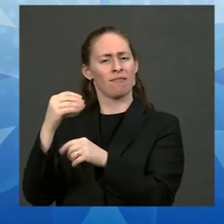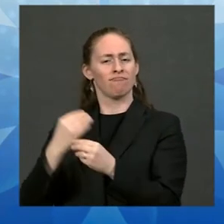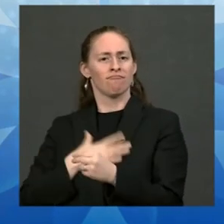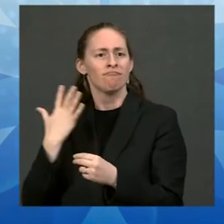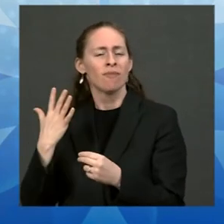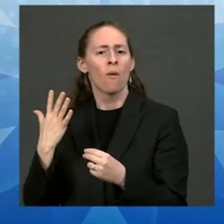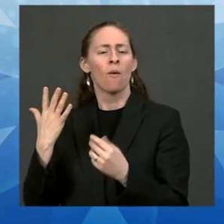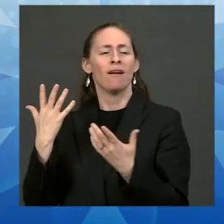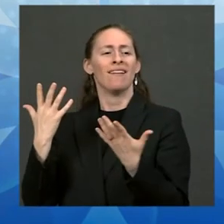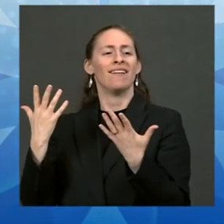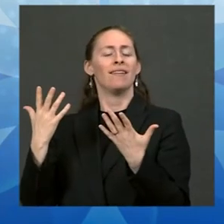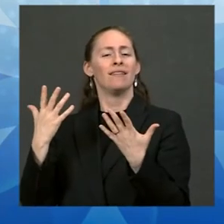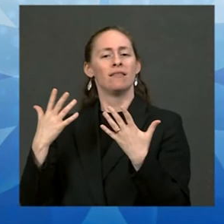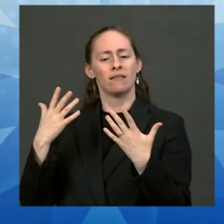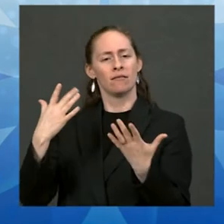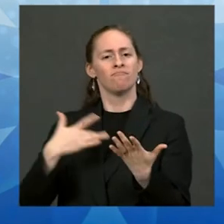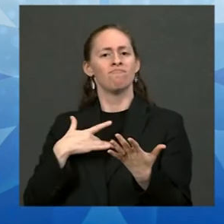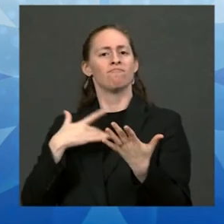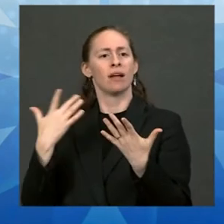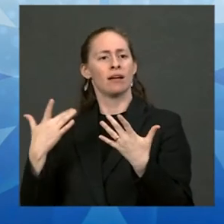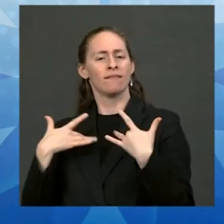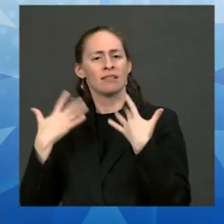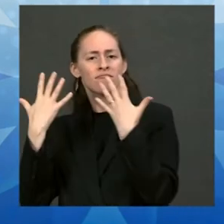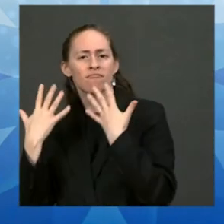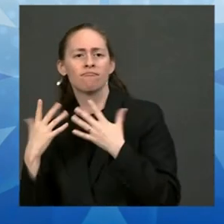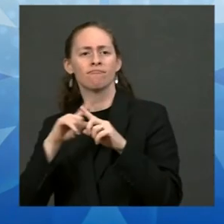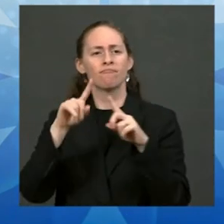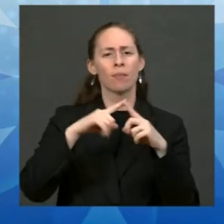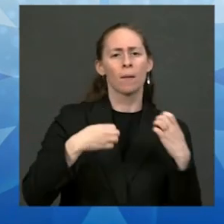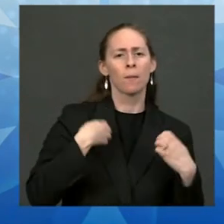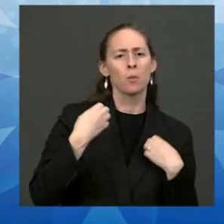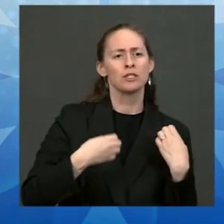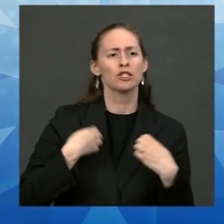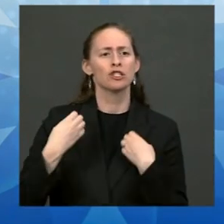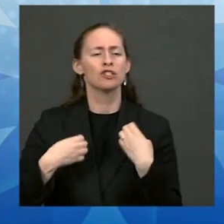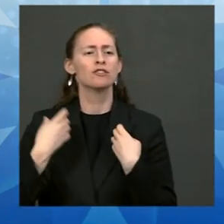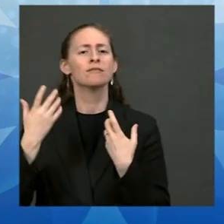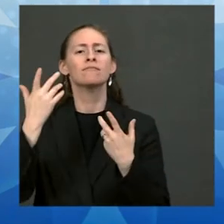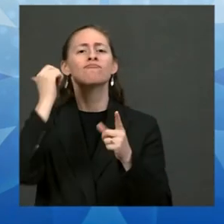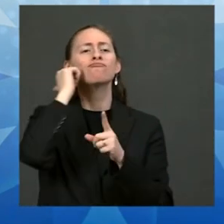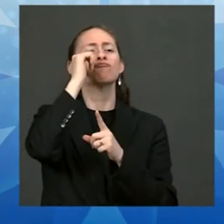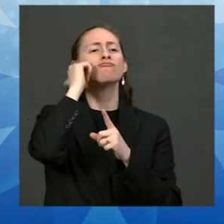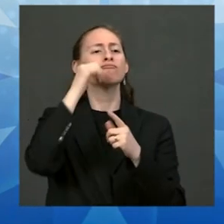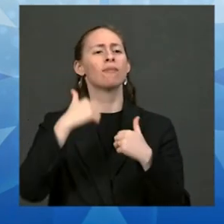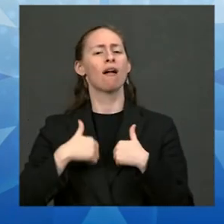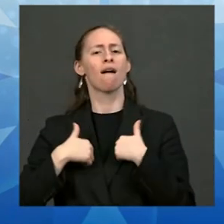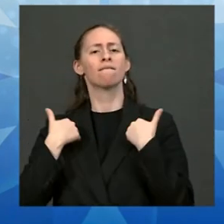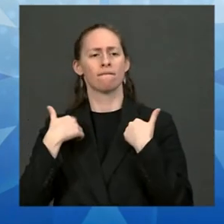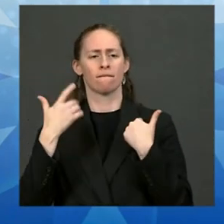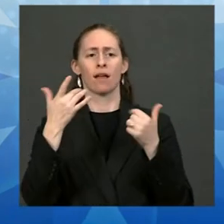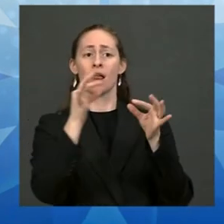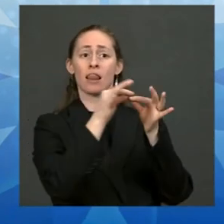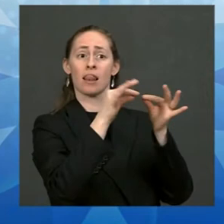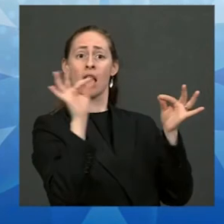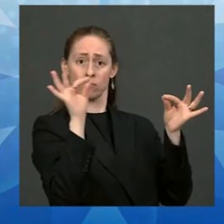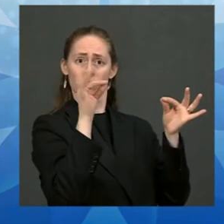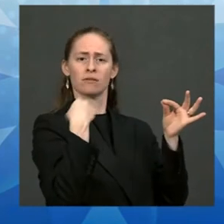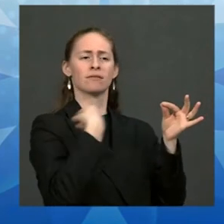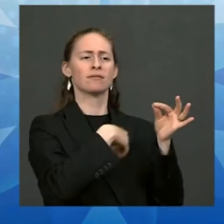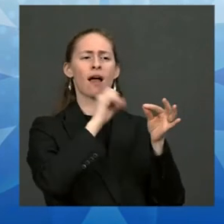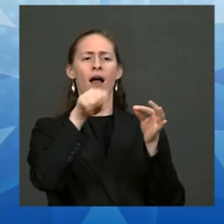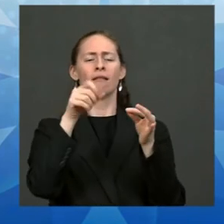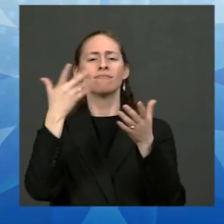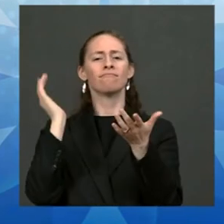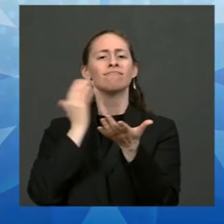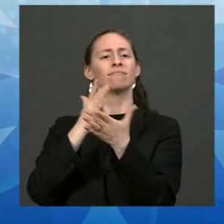what matters from the mundane. It helps us tell the story of our culture and traditions, containing the wisdom of the world